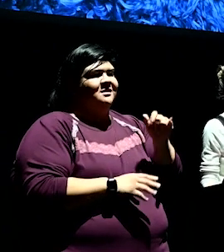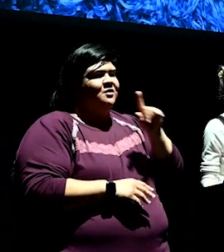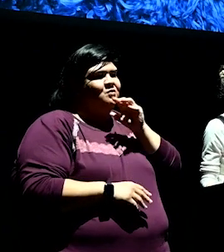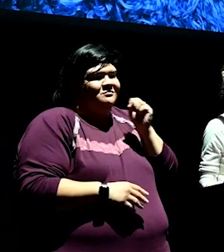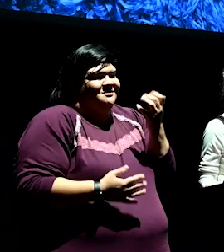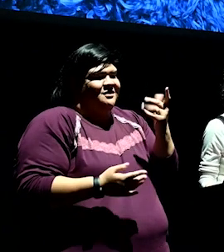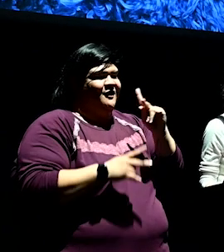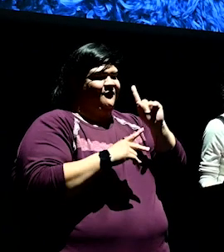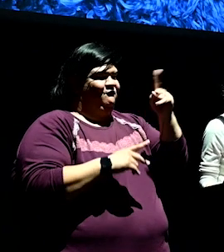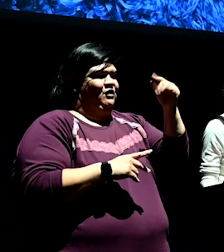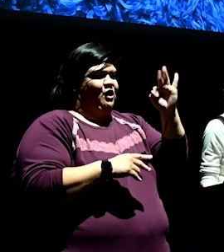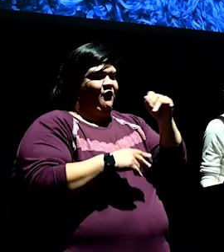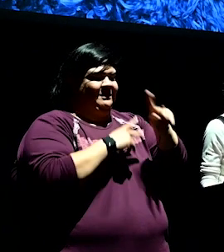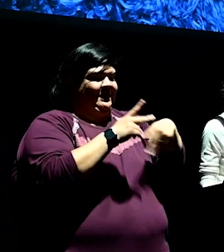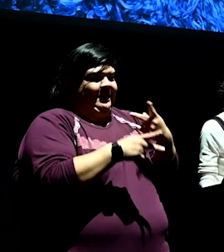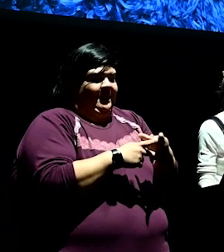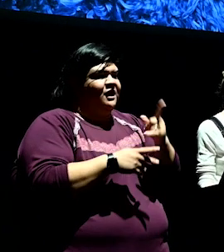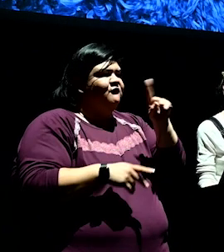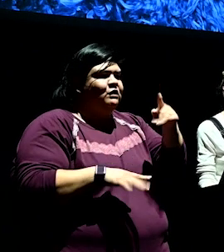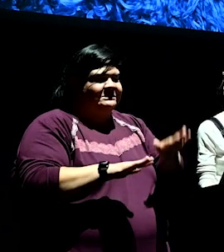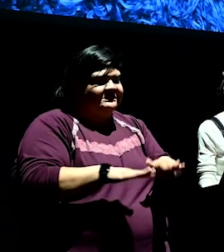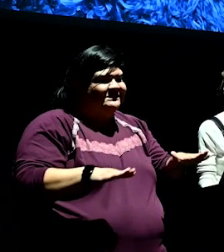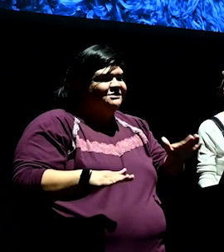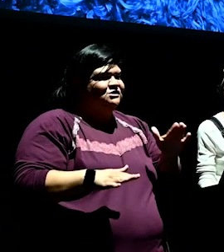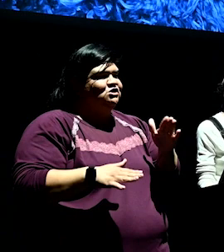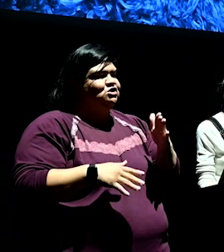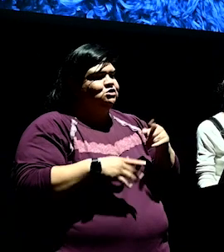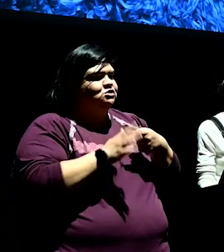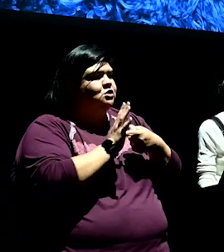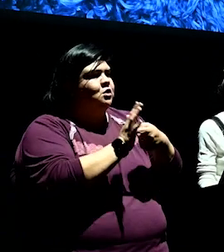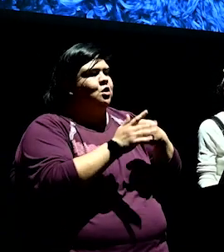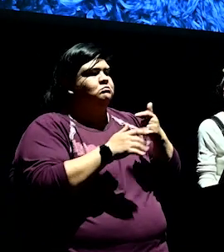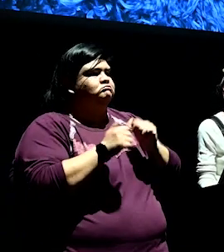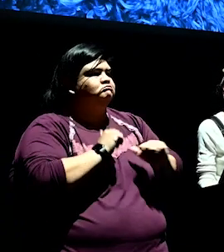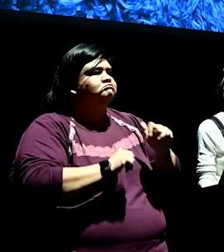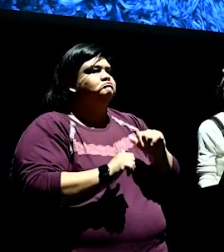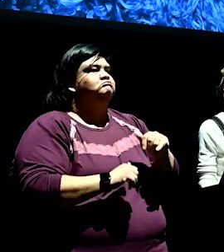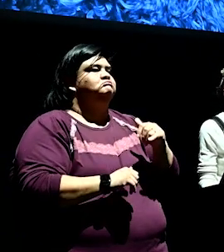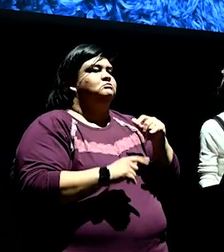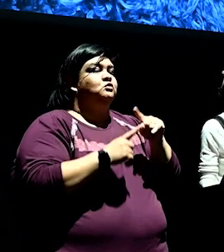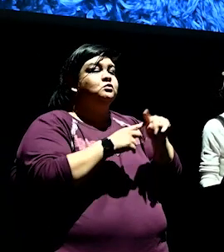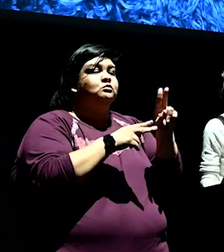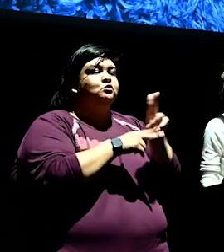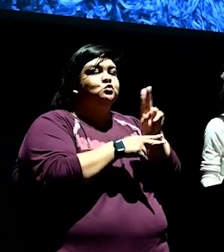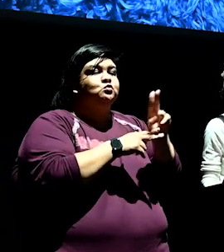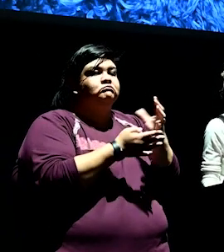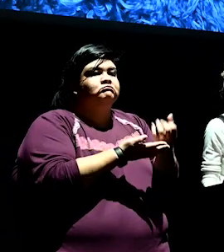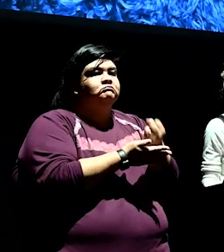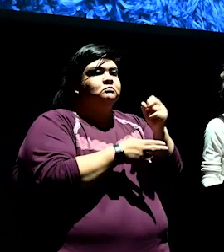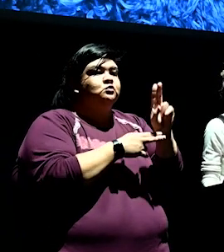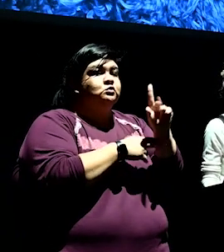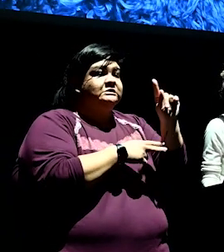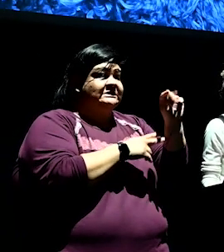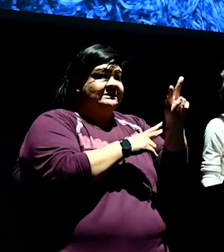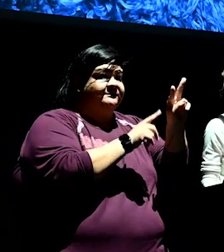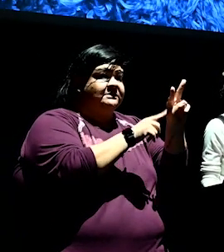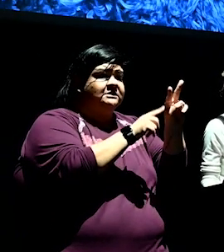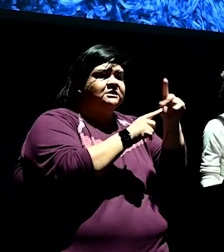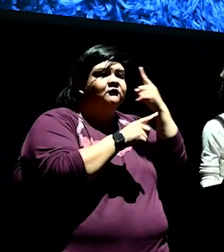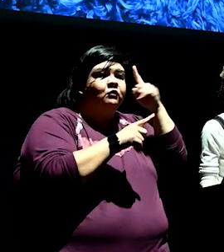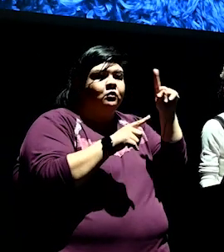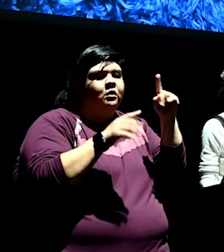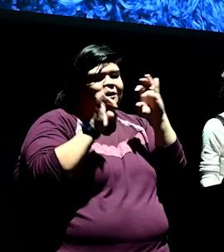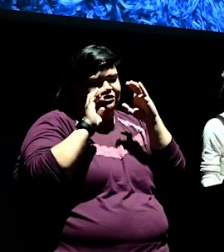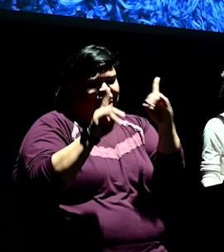its kind. It was the first kids show to use television to educate